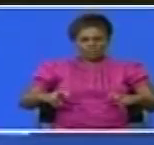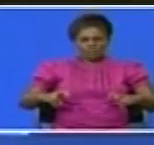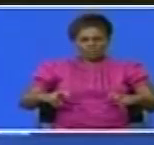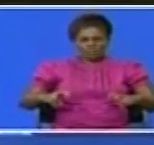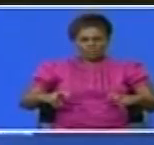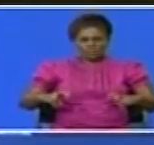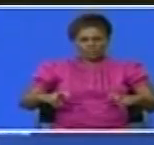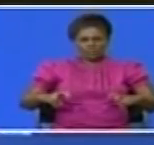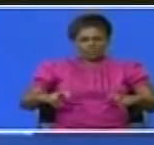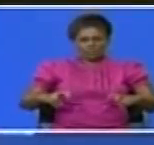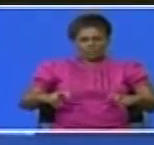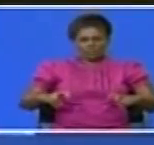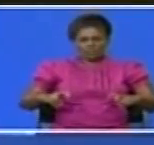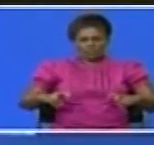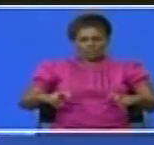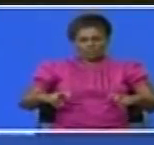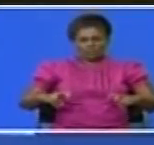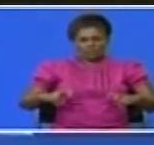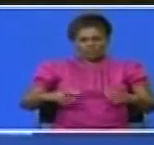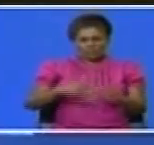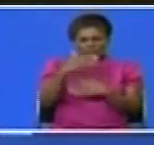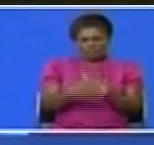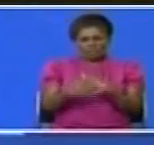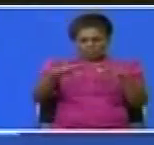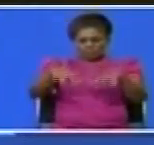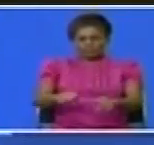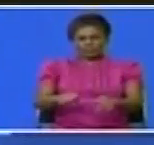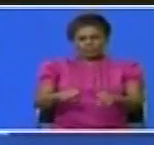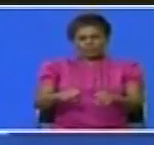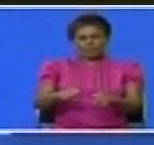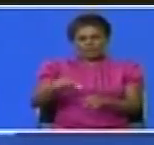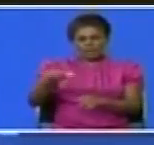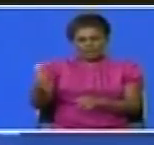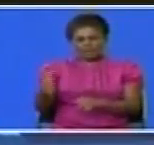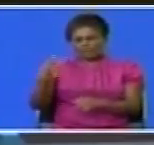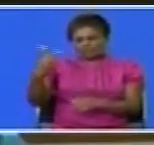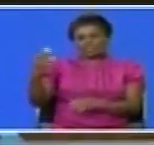checkups, and then after that they booked her again for 23rd.